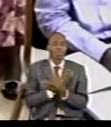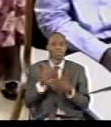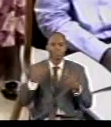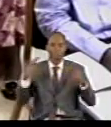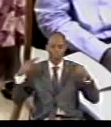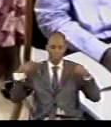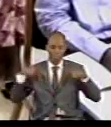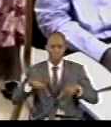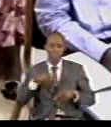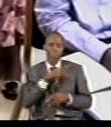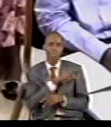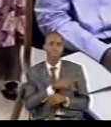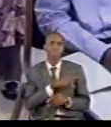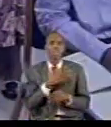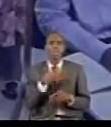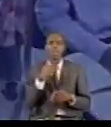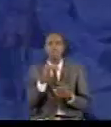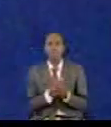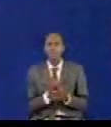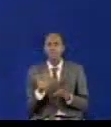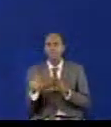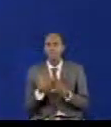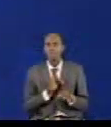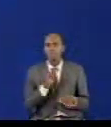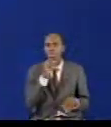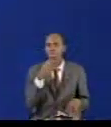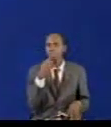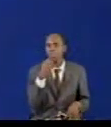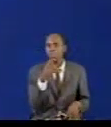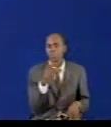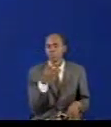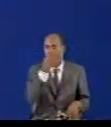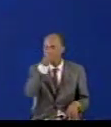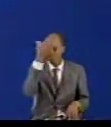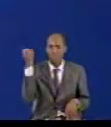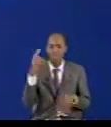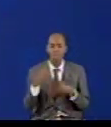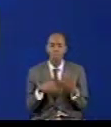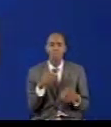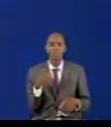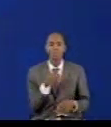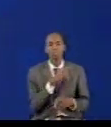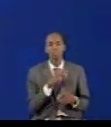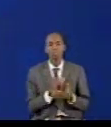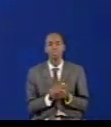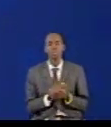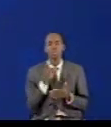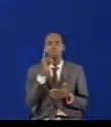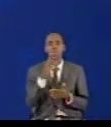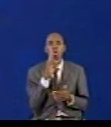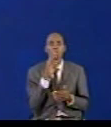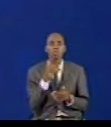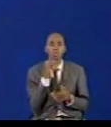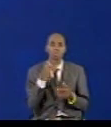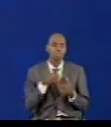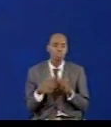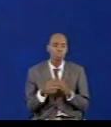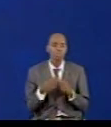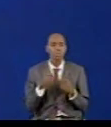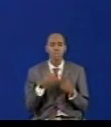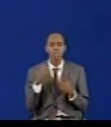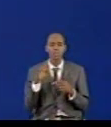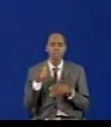he says, didn't I tell you, forget about them? You're not brought to the church. You're